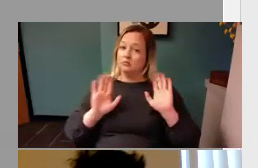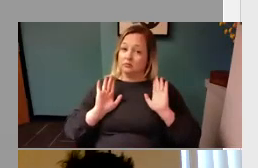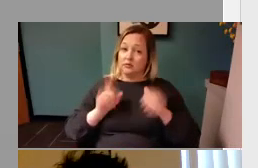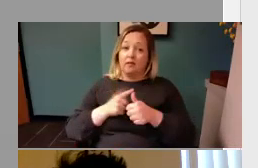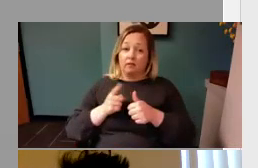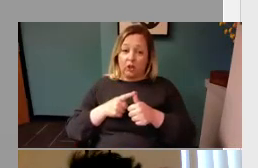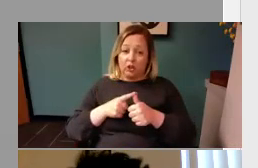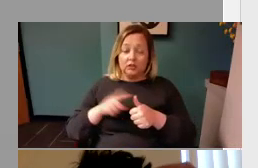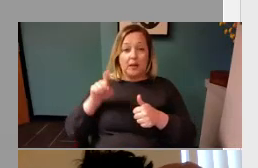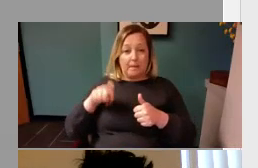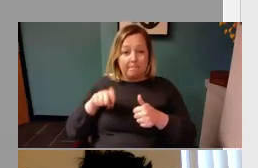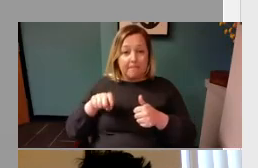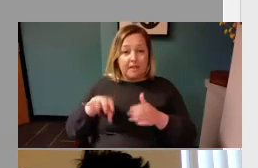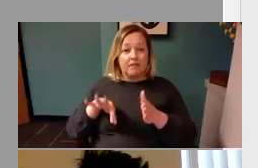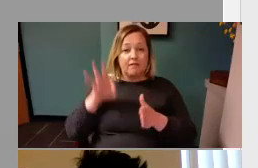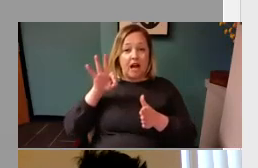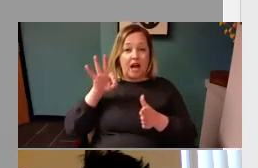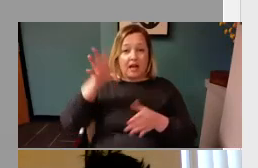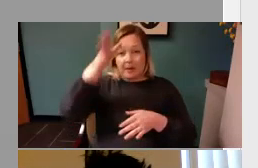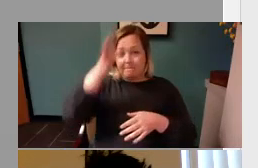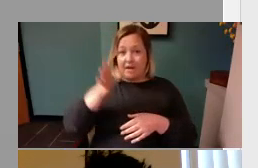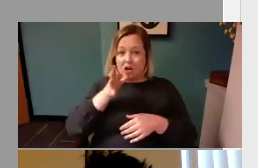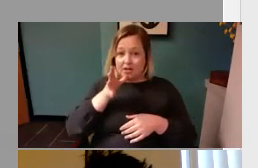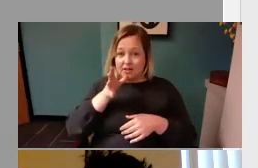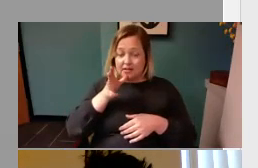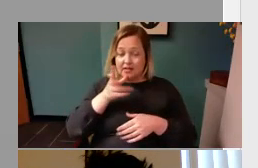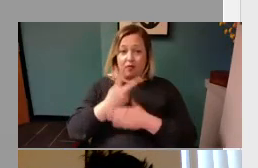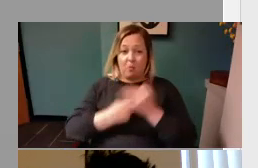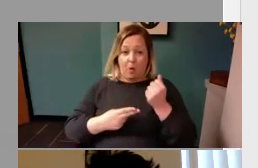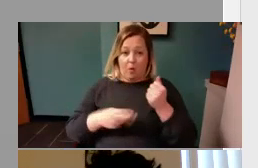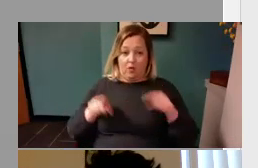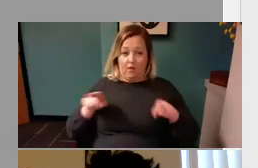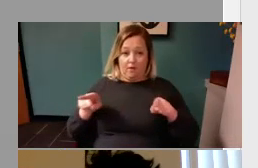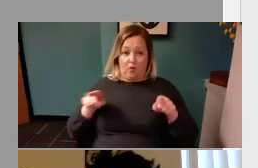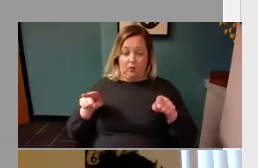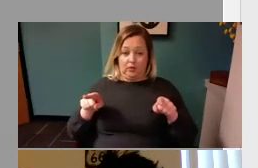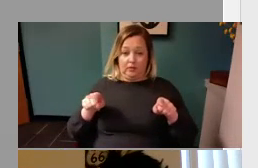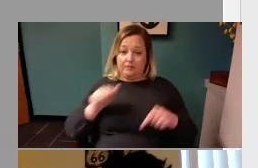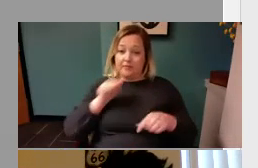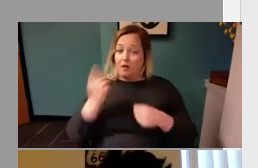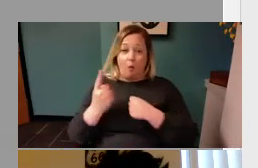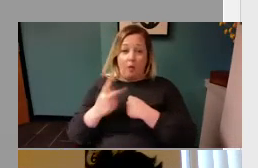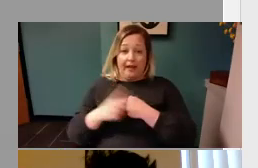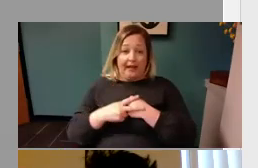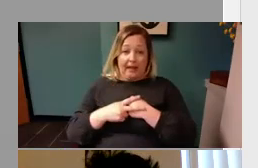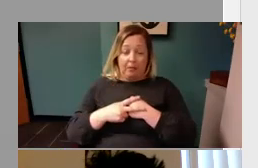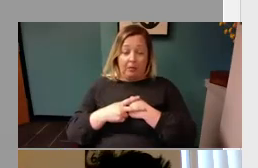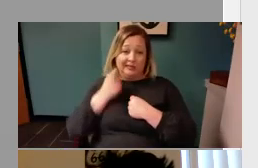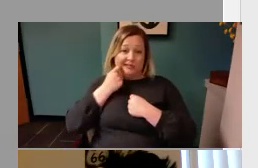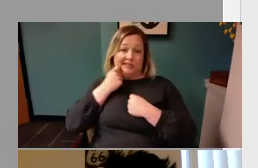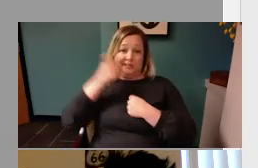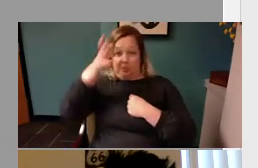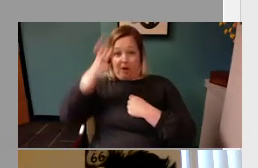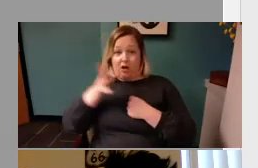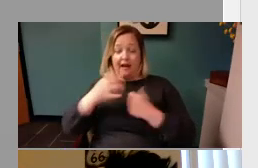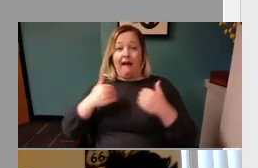from keeping the just recent parent, we would also be having a linked connection back to the root node, such